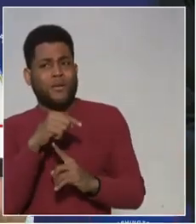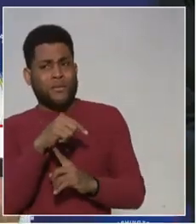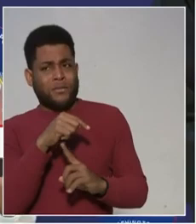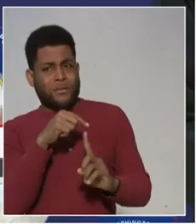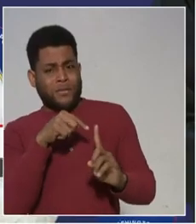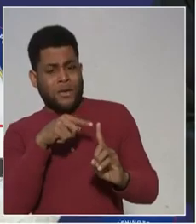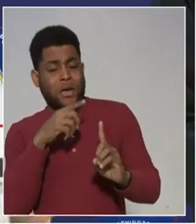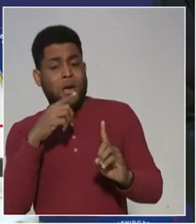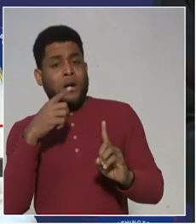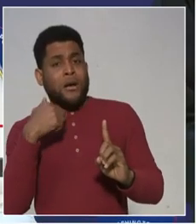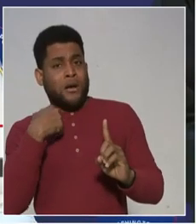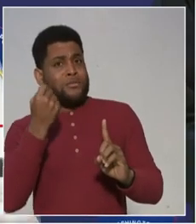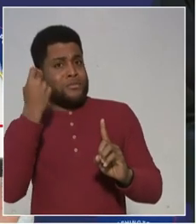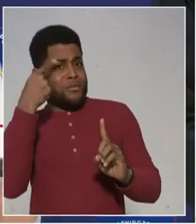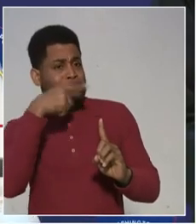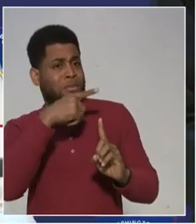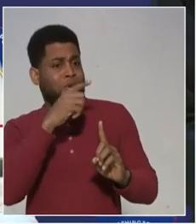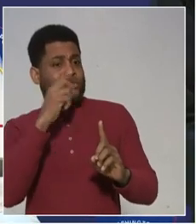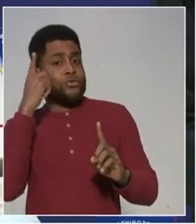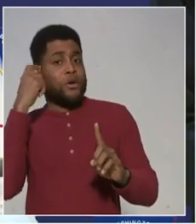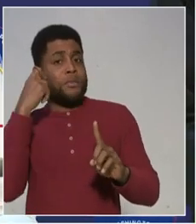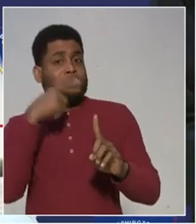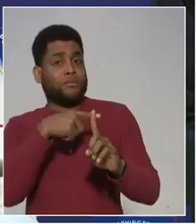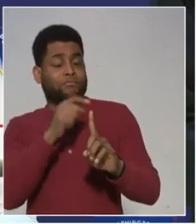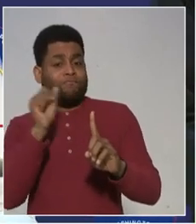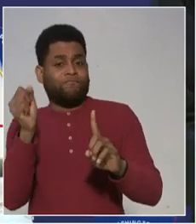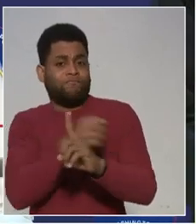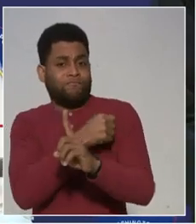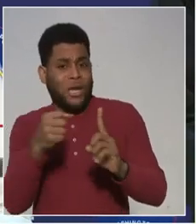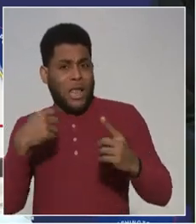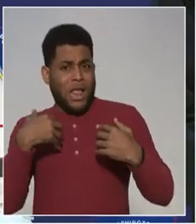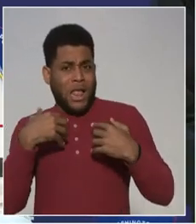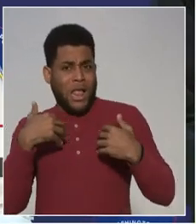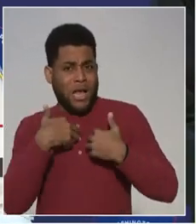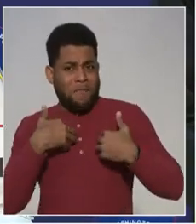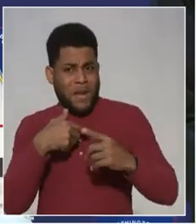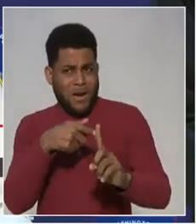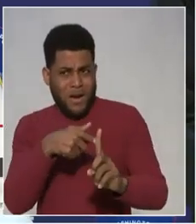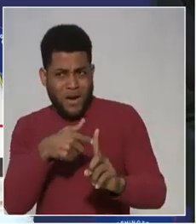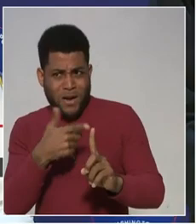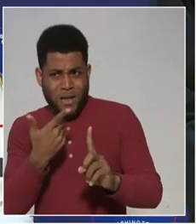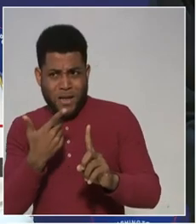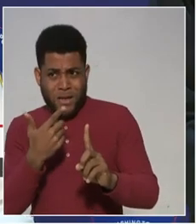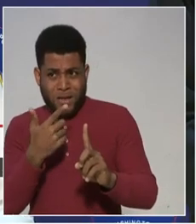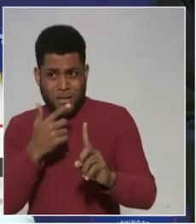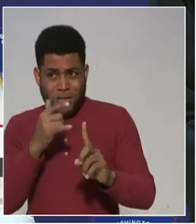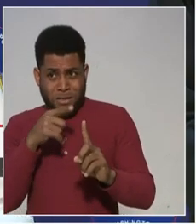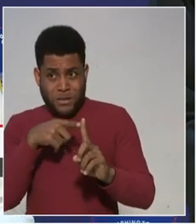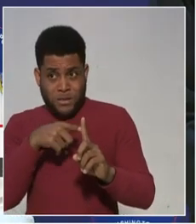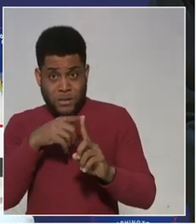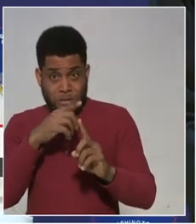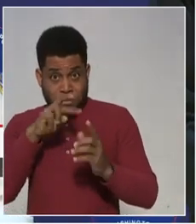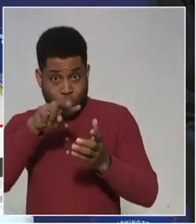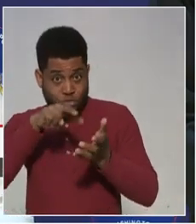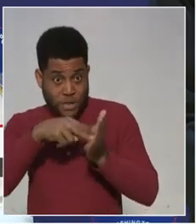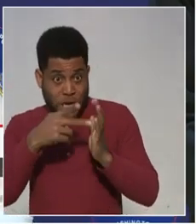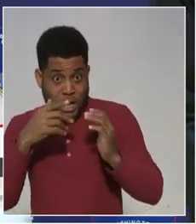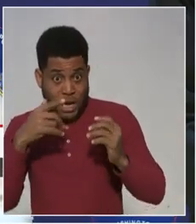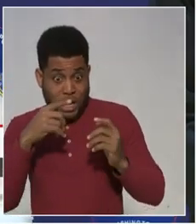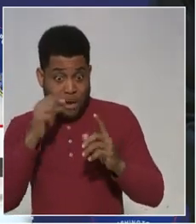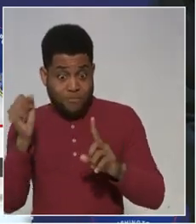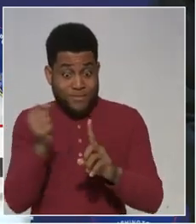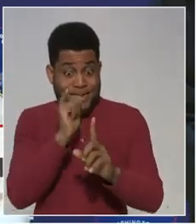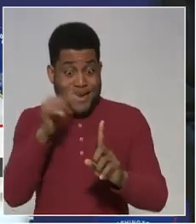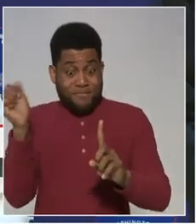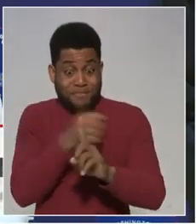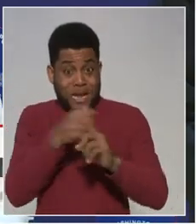let me not be glib about my response to your question specifically related to the animals. I don't want it to be lost on anyone